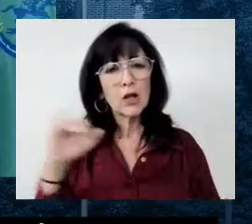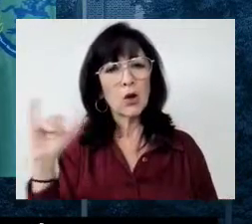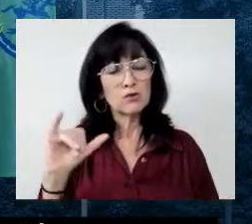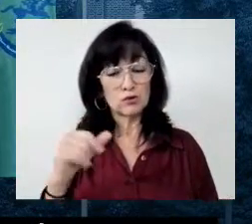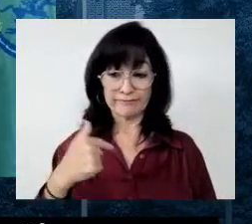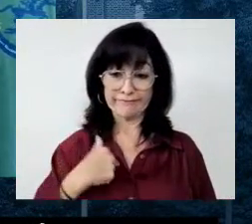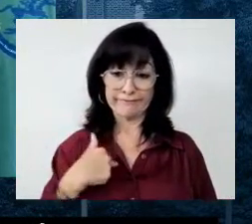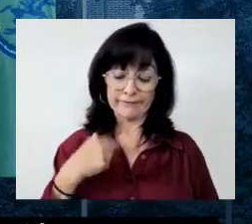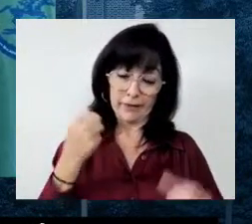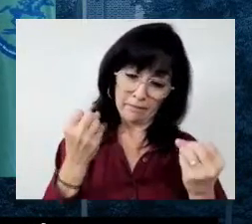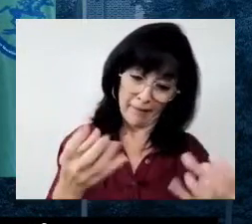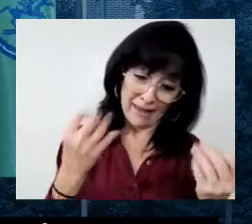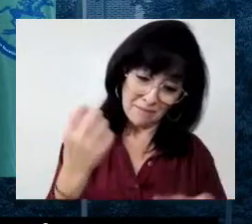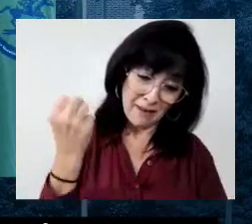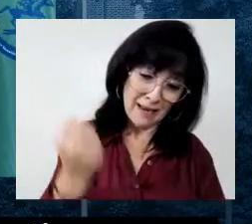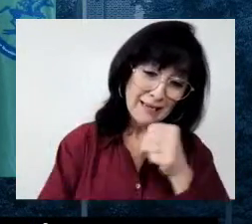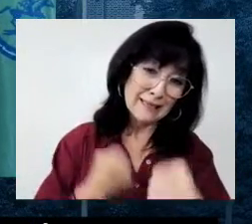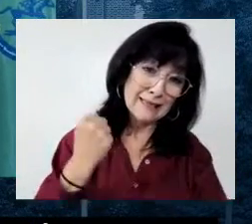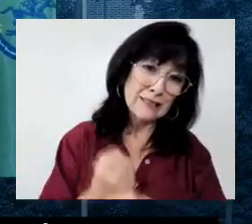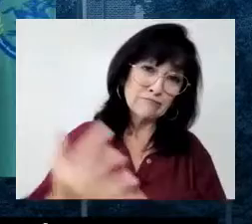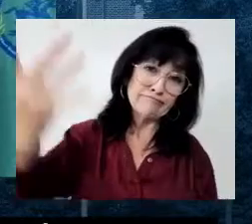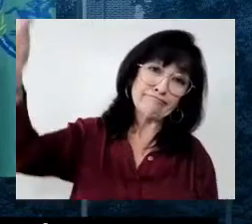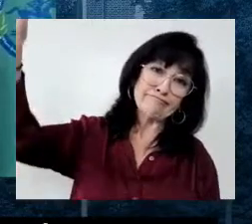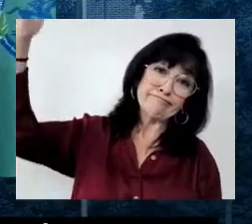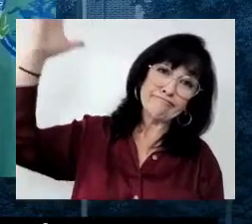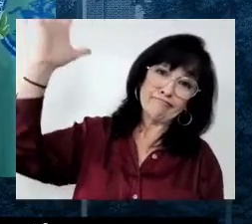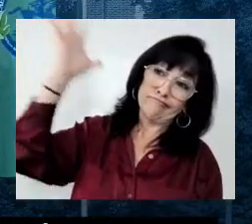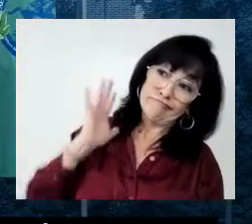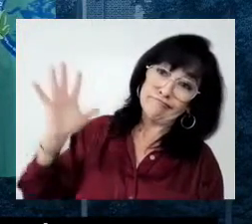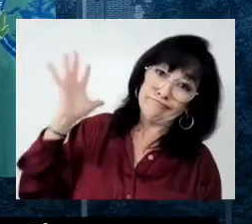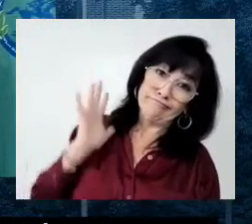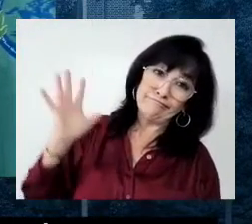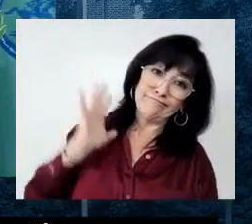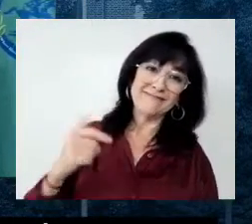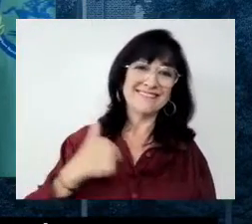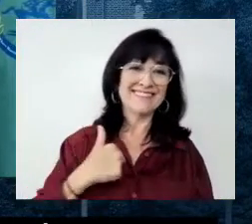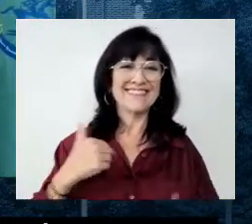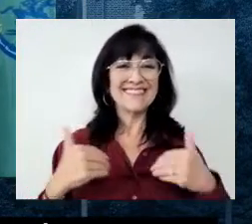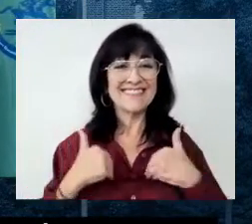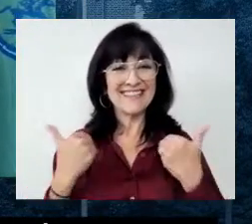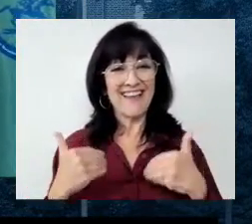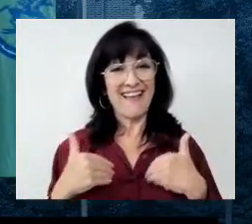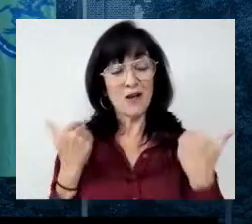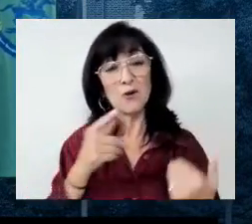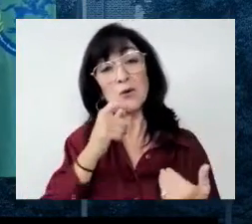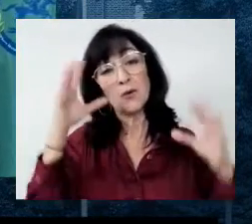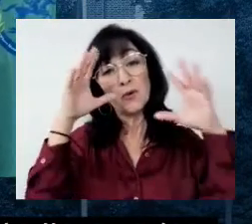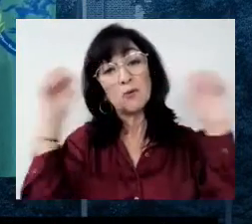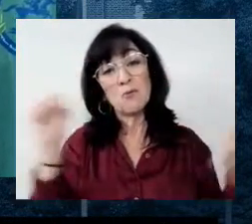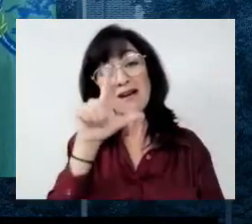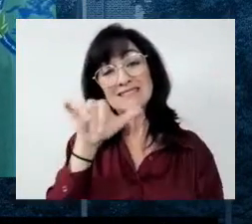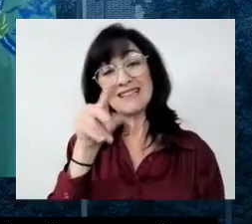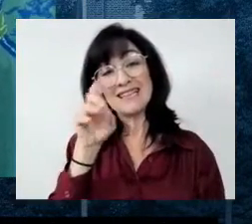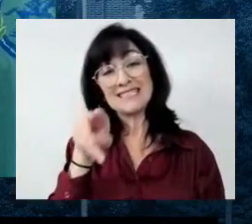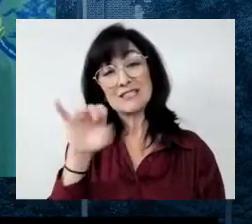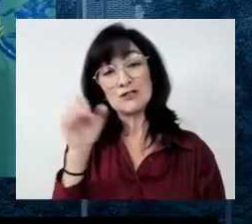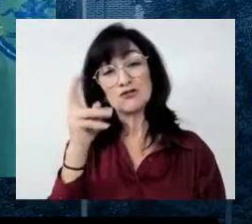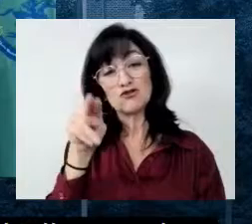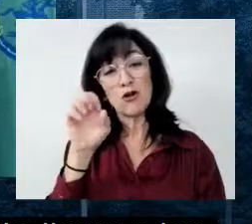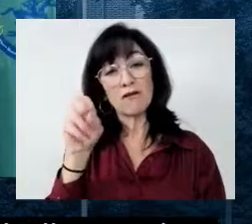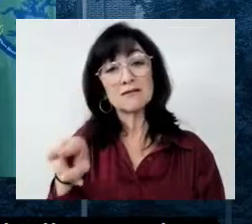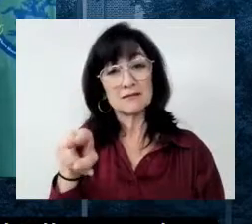ago in the 1960s when Lyndon Johnson was the president. We had a